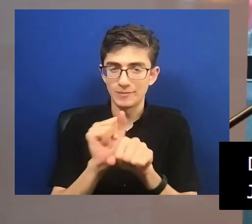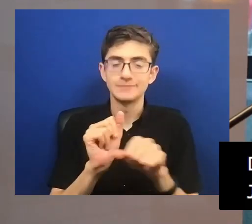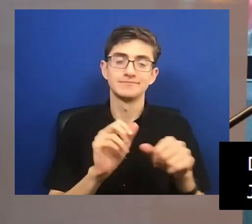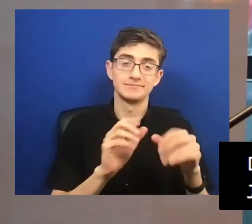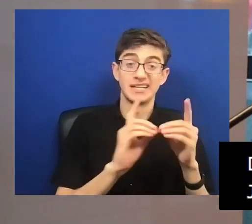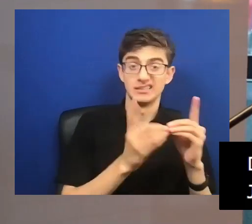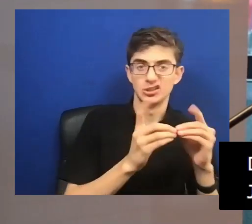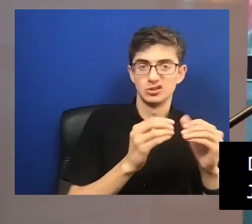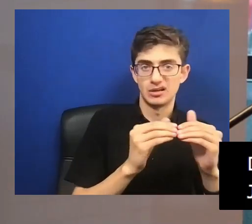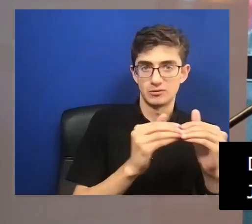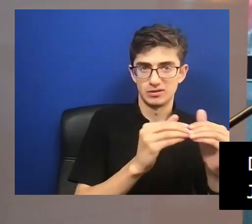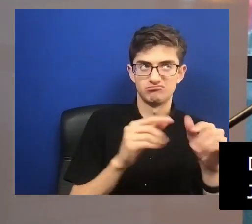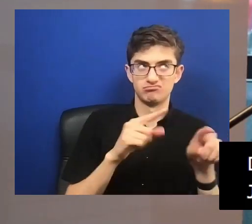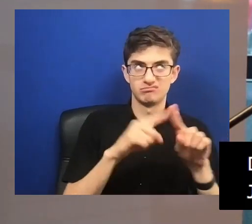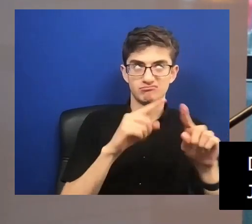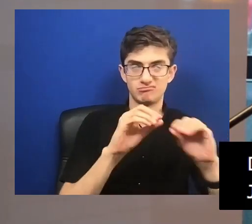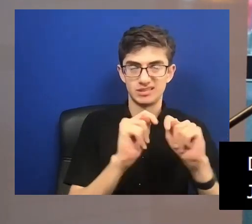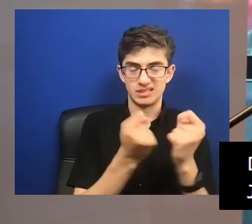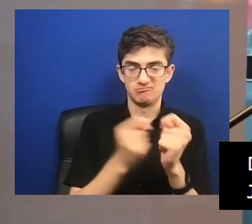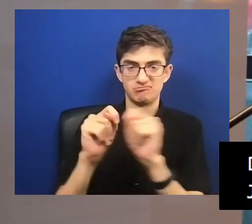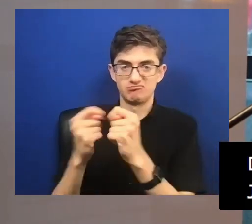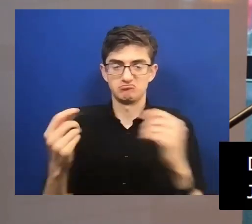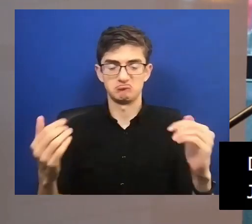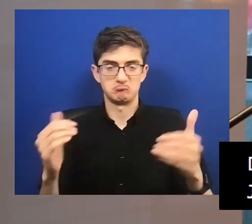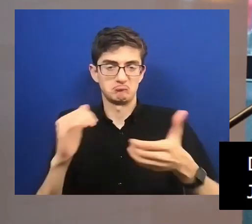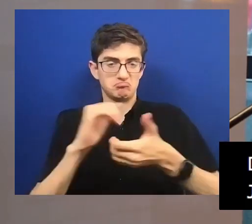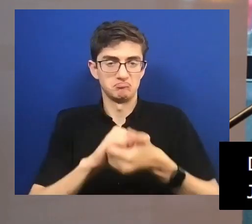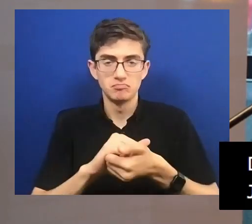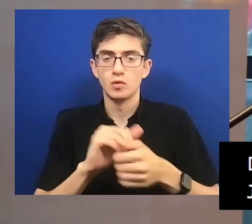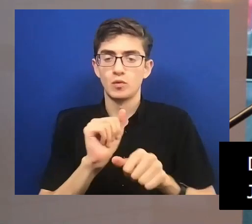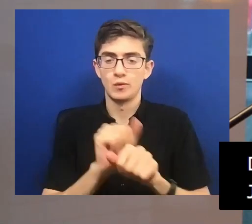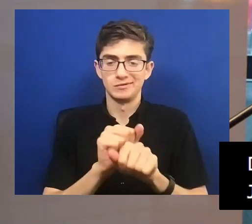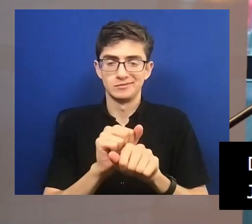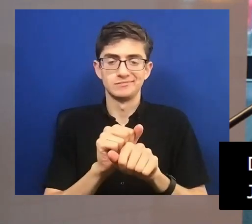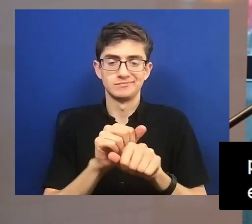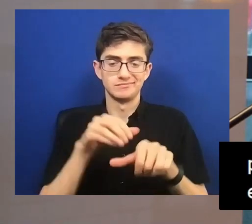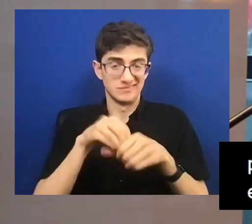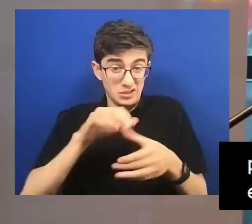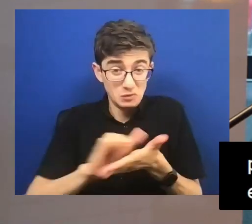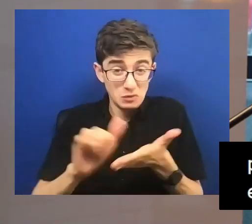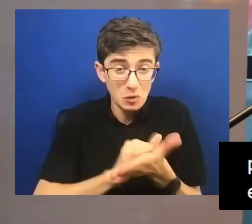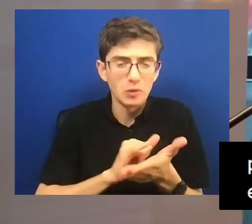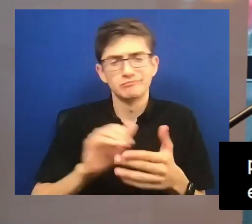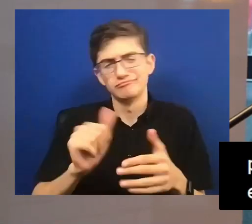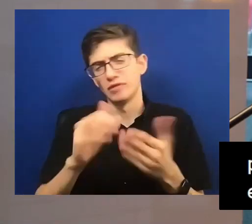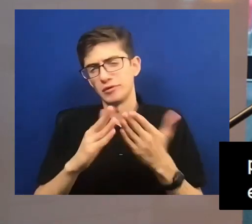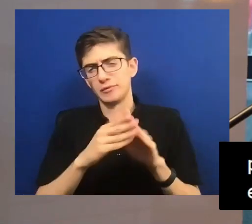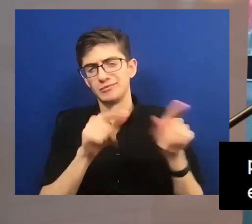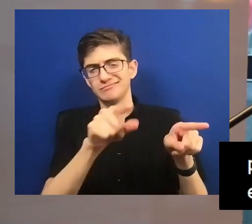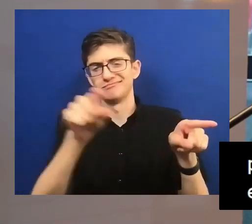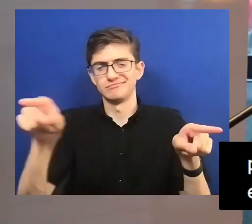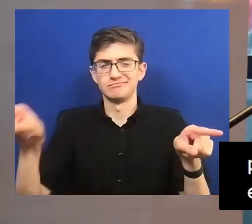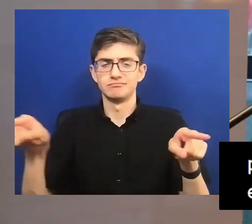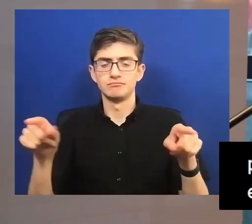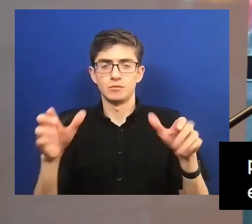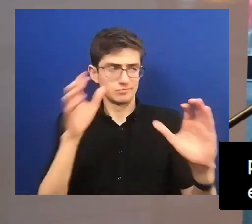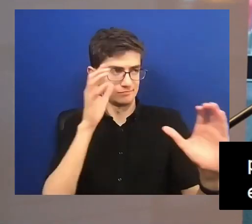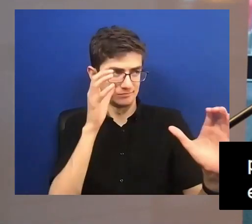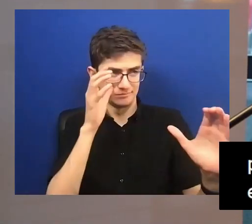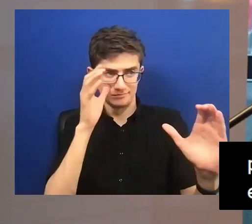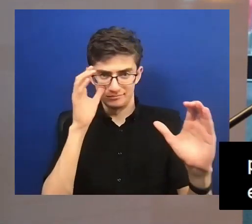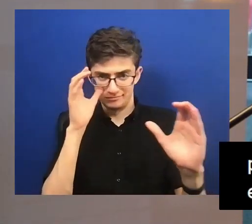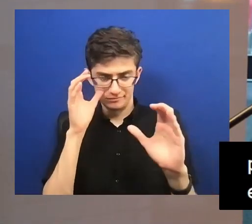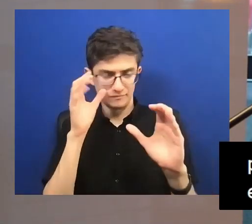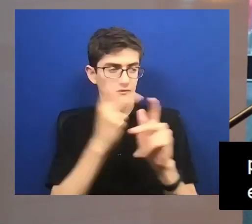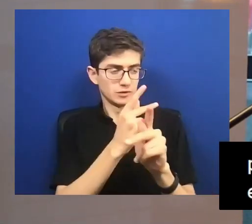together in New York and in communities just like this so that we could listen, plan, and deploy broadband all